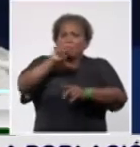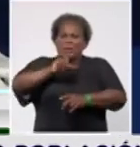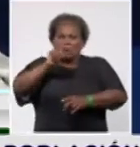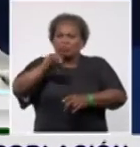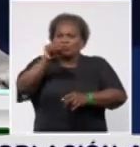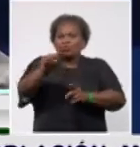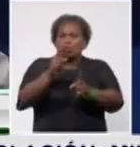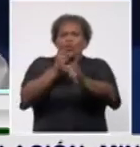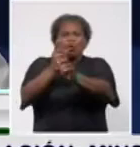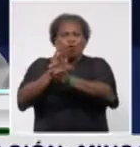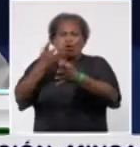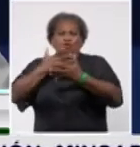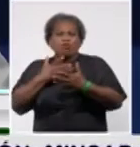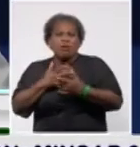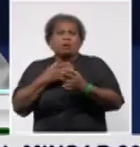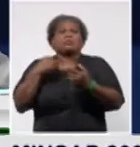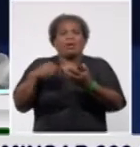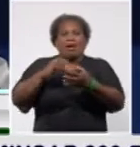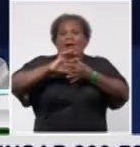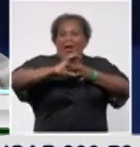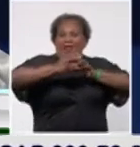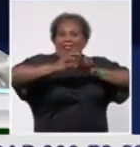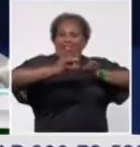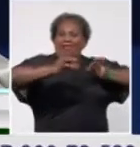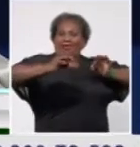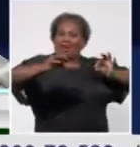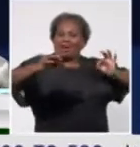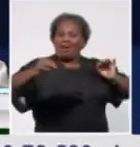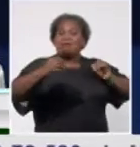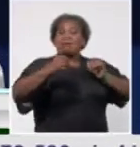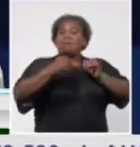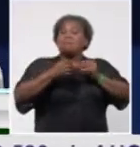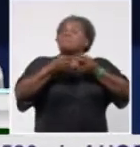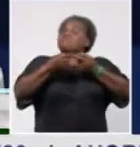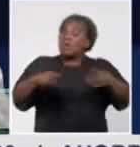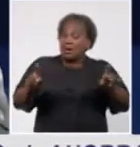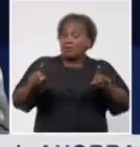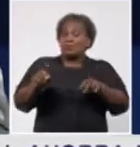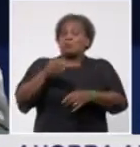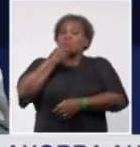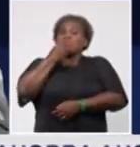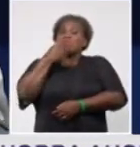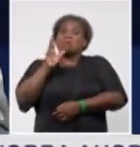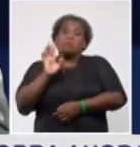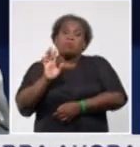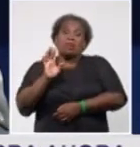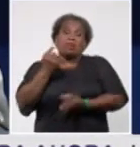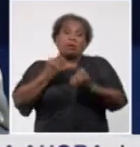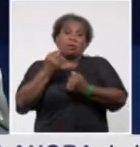some people are missed during this process. This means that